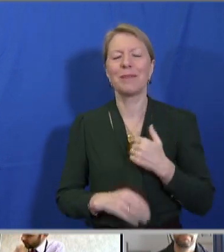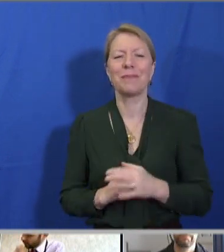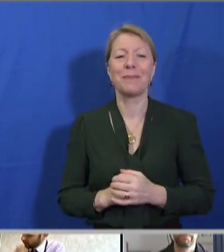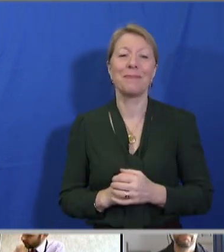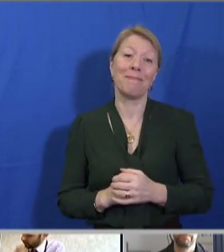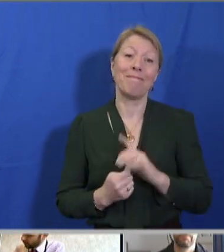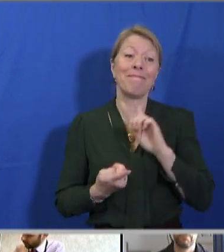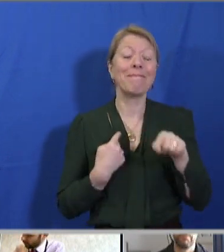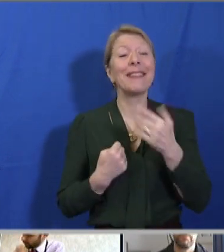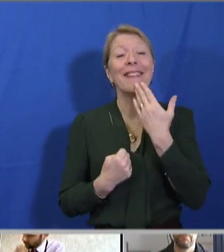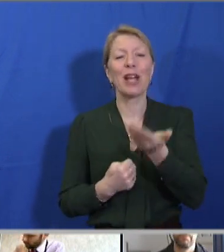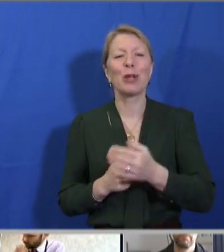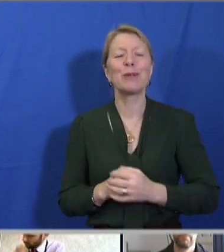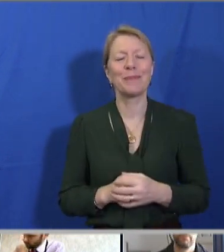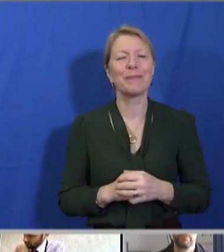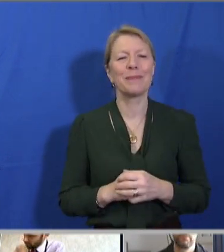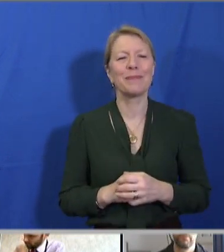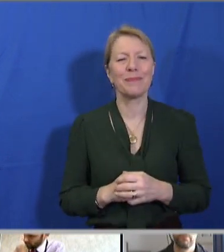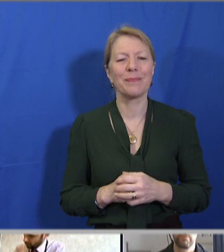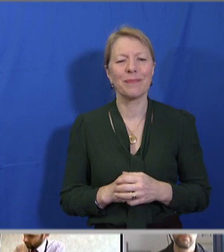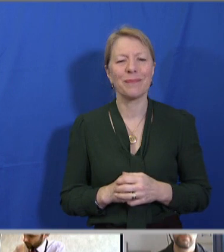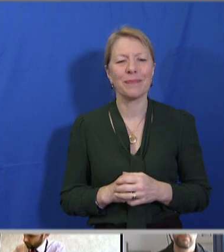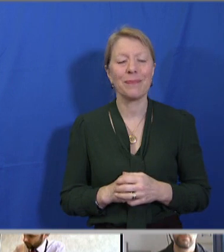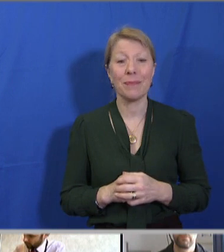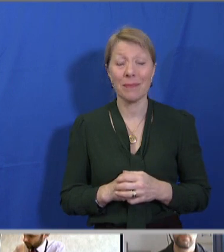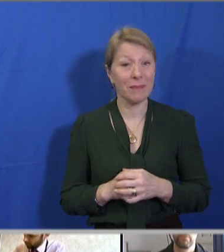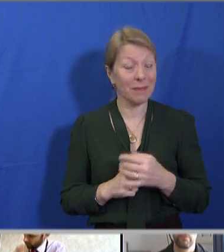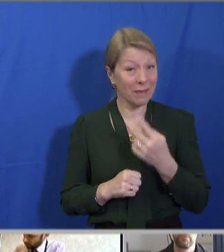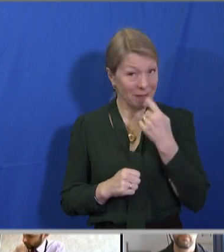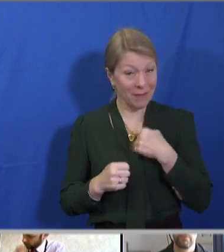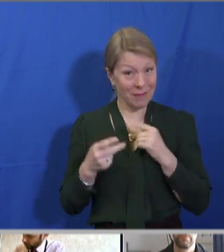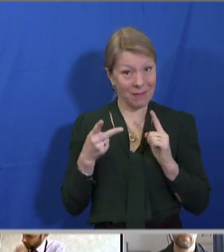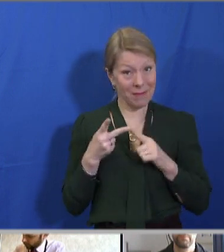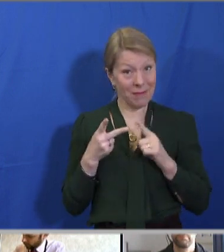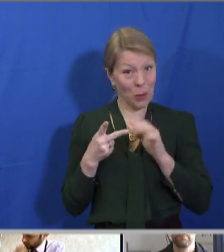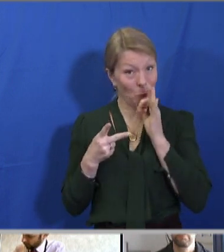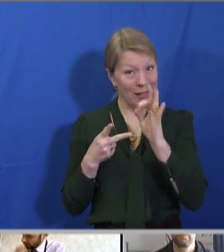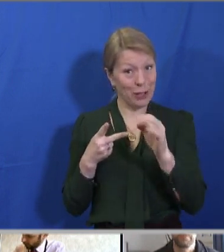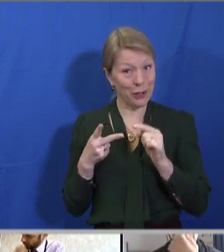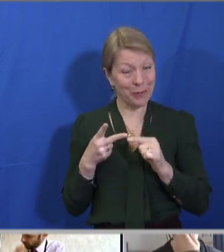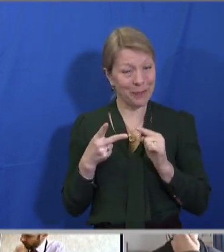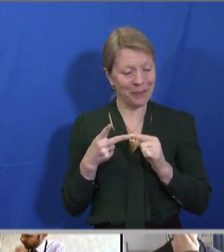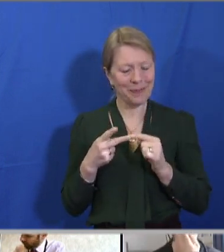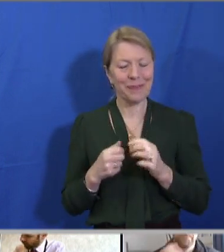Minister. Okay. Can I have I time to do a second question? Briefly, please, June. Yeah, go ahead. Okay.